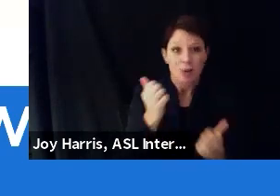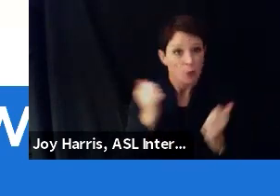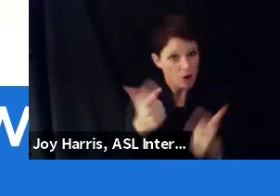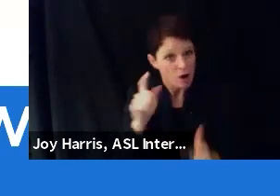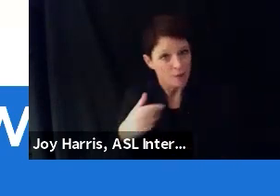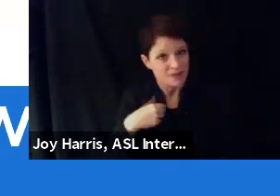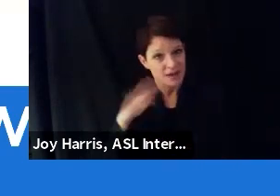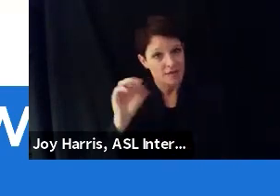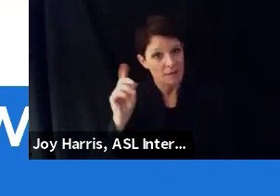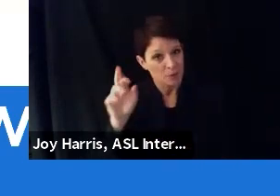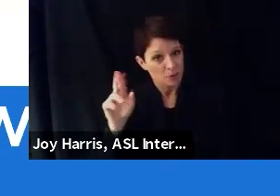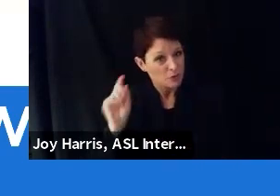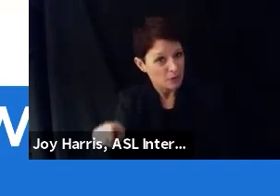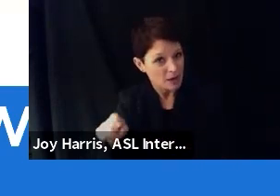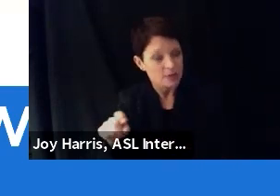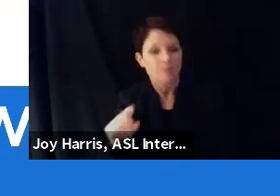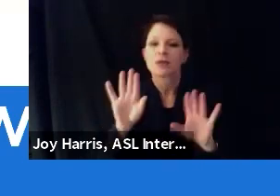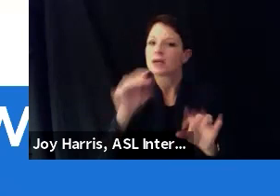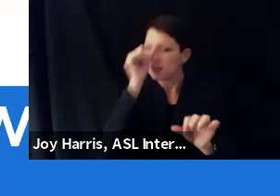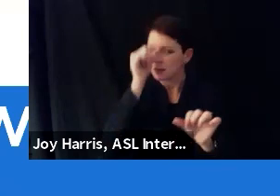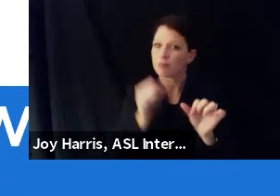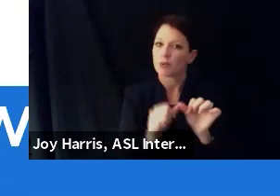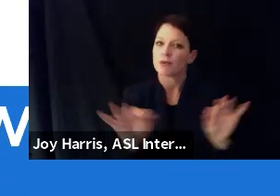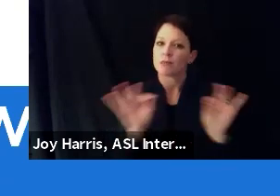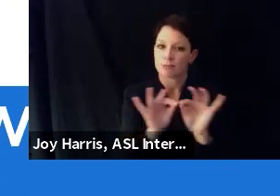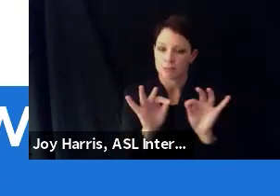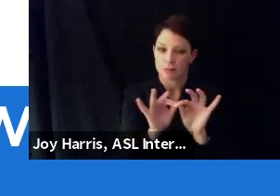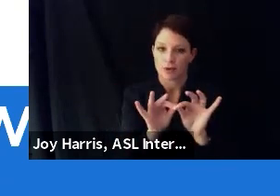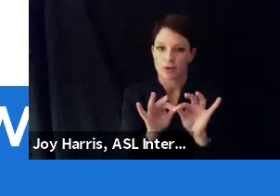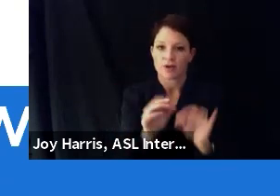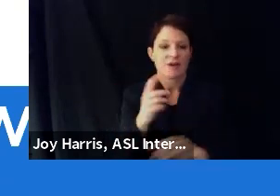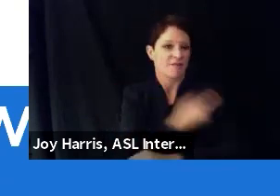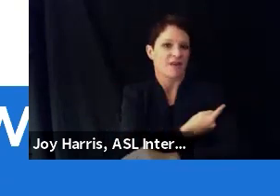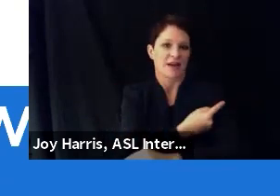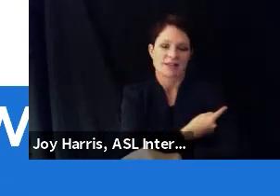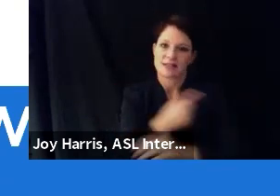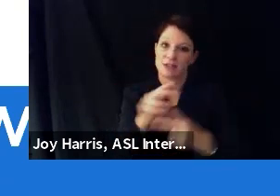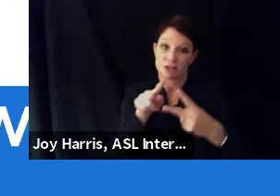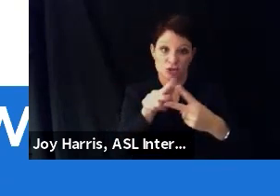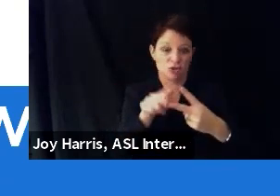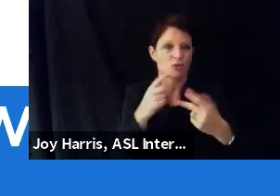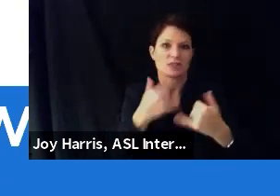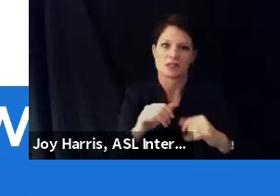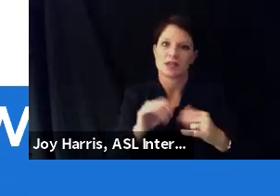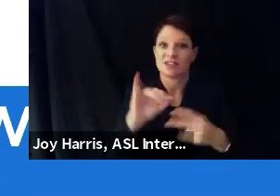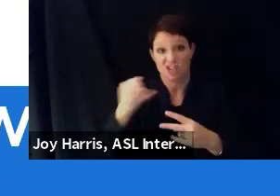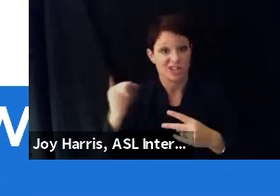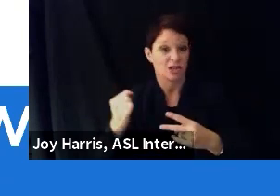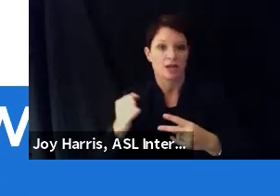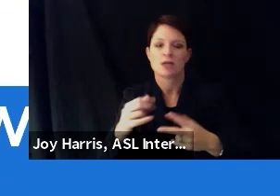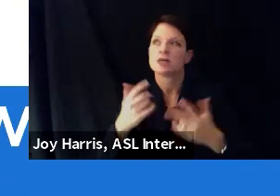it? So it's important to remember that the vaccines still provide very strong protection against